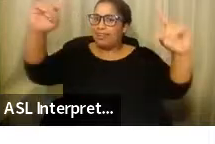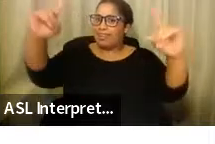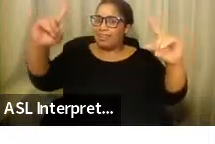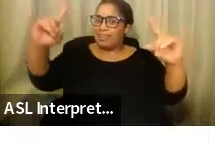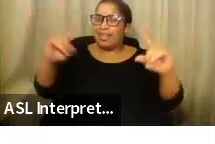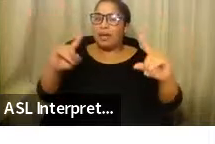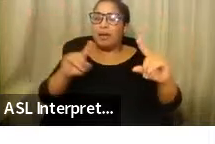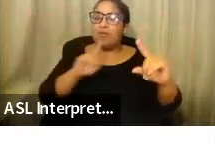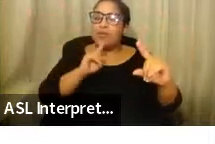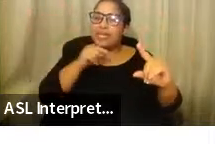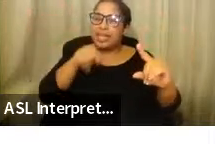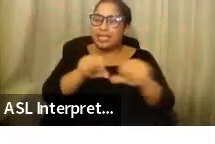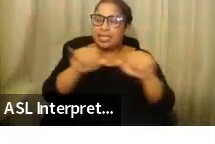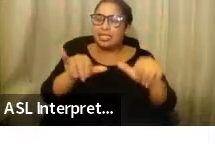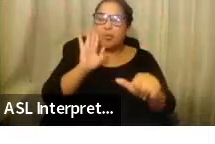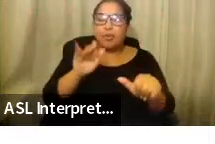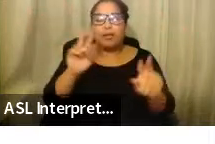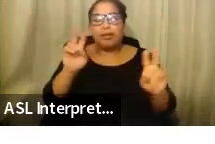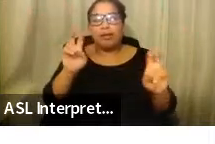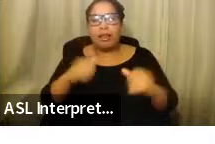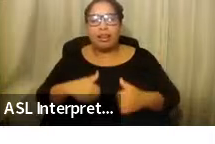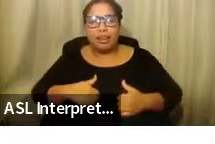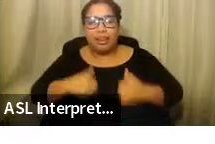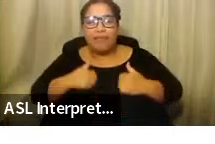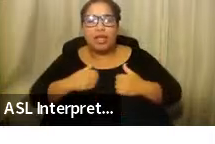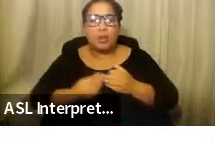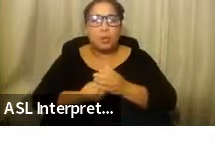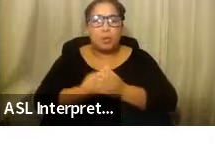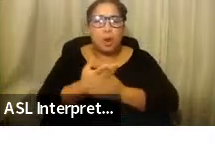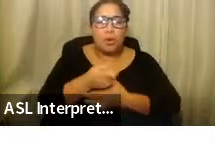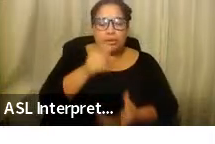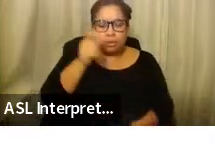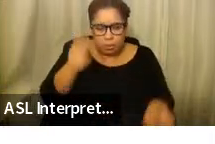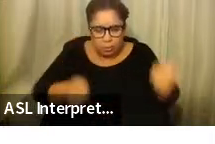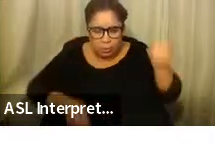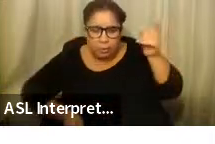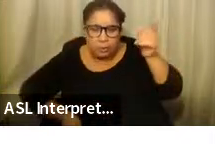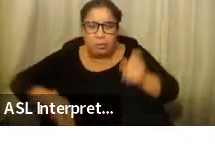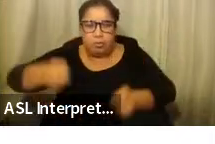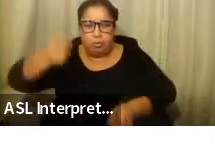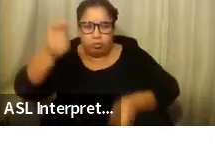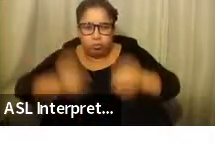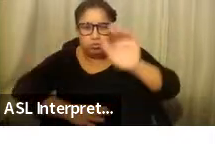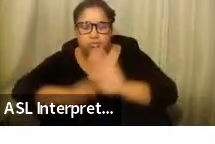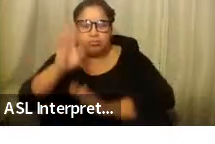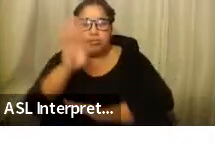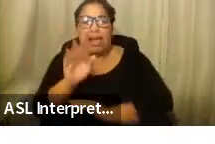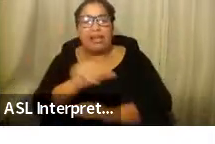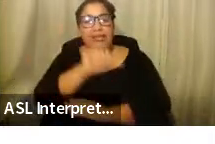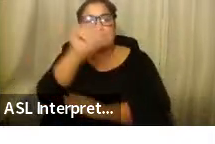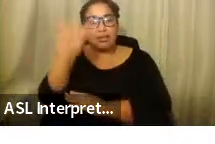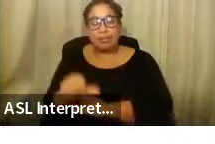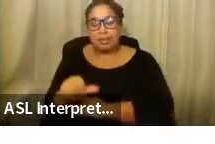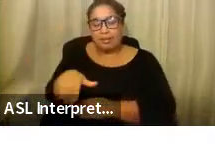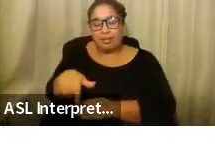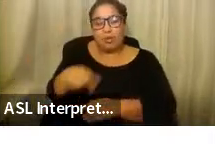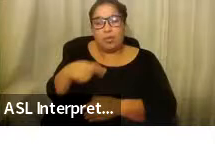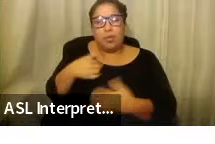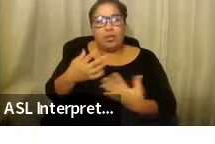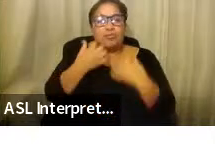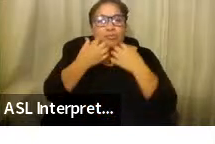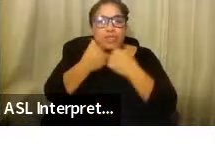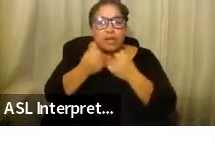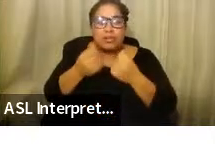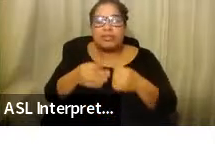living, growing system. And innovation is key in Alameda County, and making sure that every single